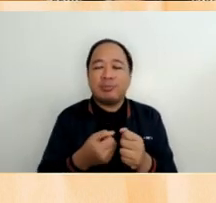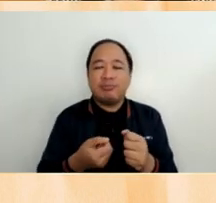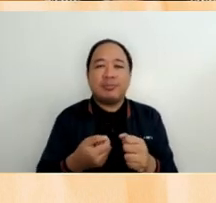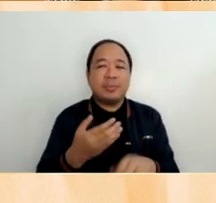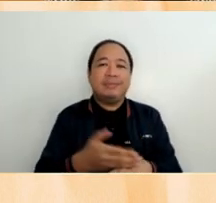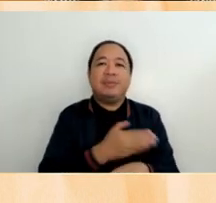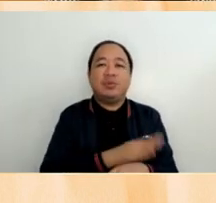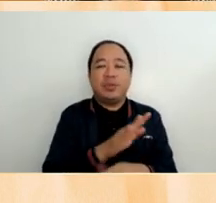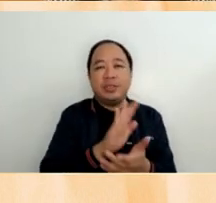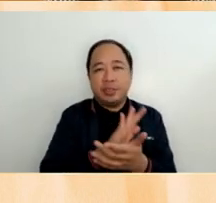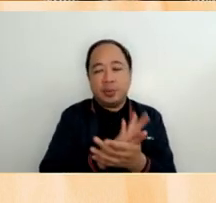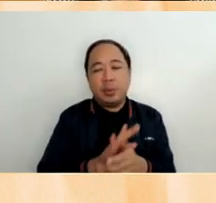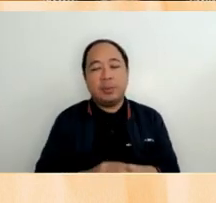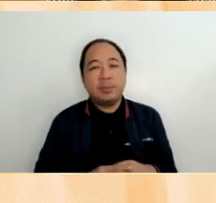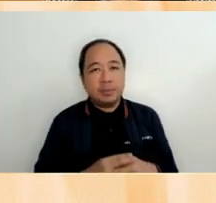And